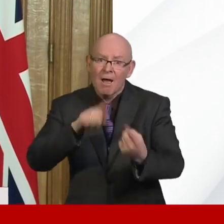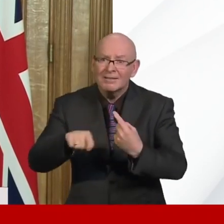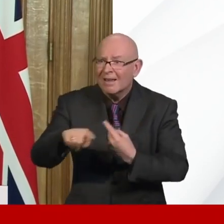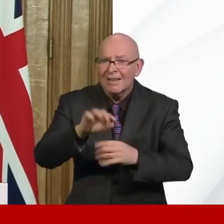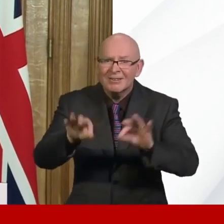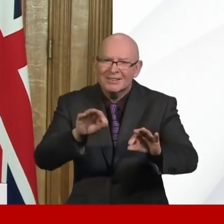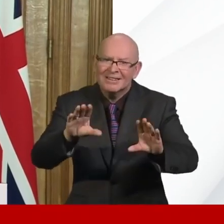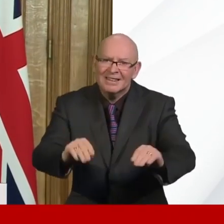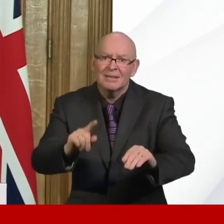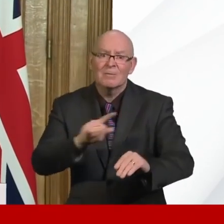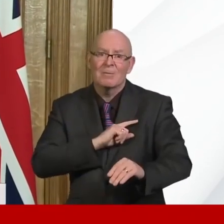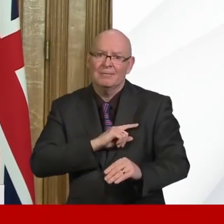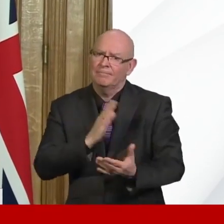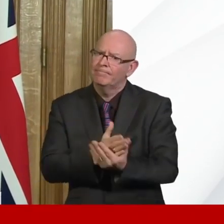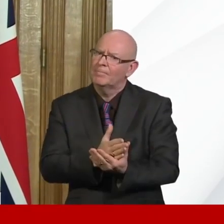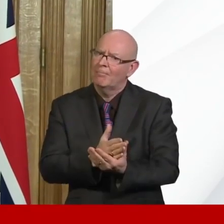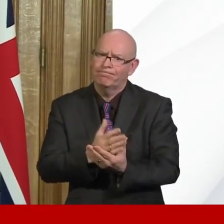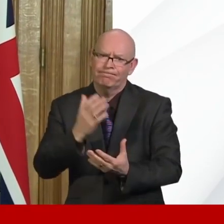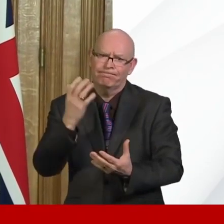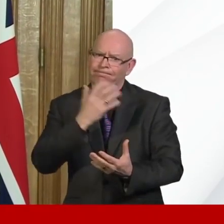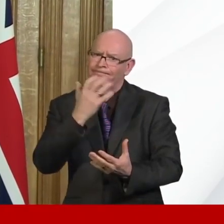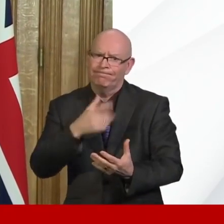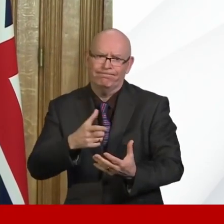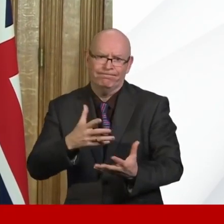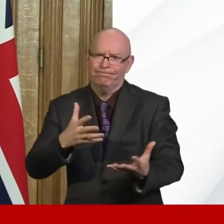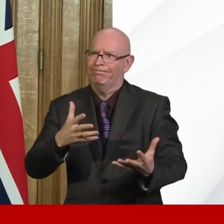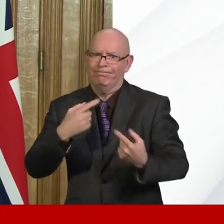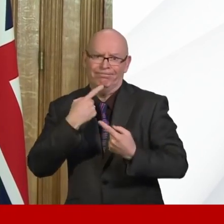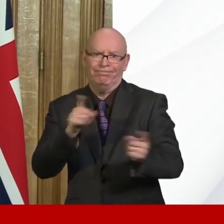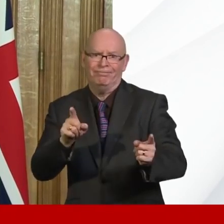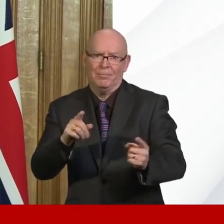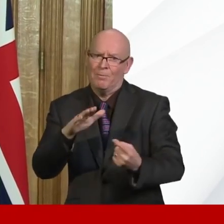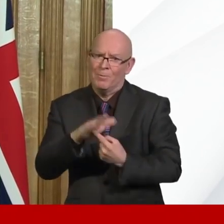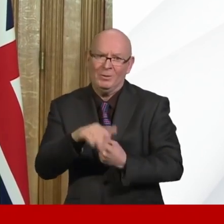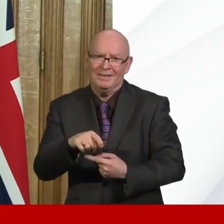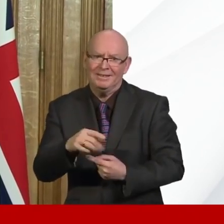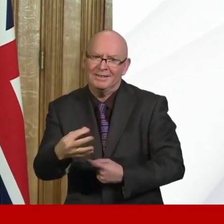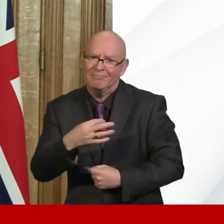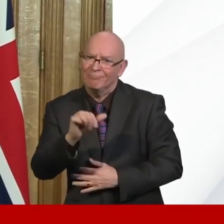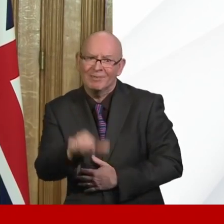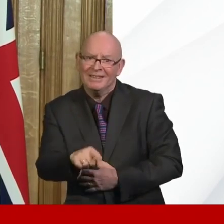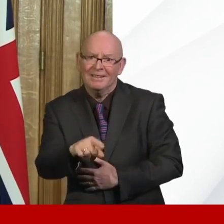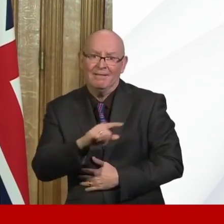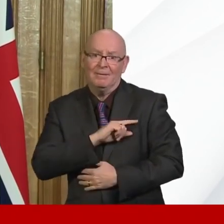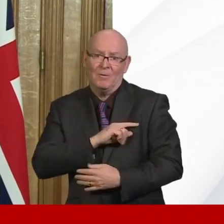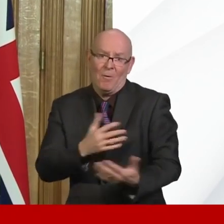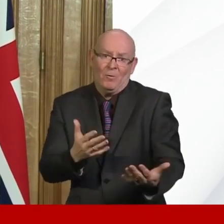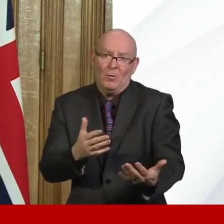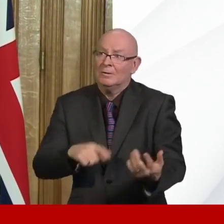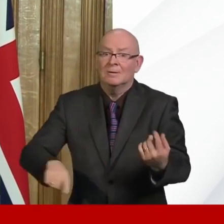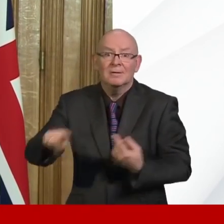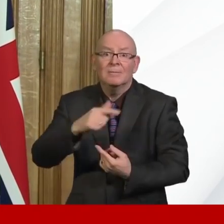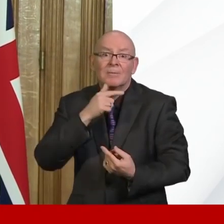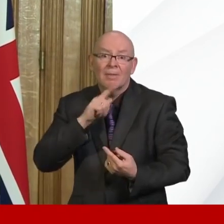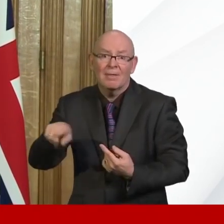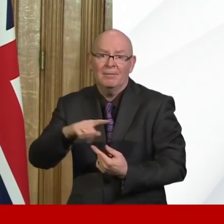let's be in absolutely no doubt that these are very, very important choices that we're now making in our daily lives.